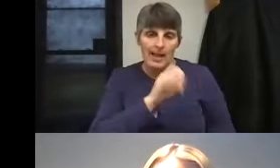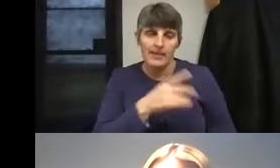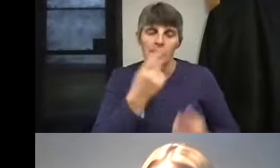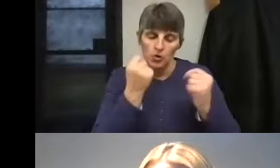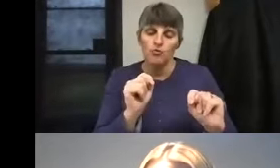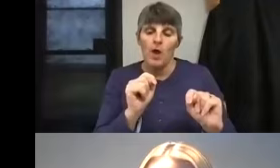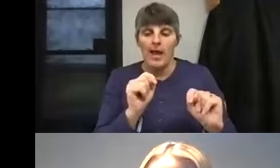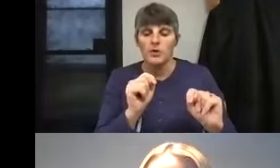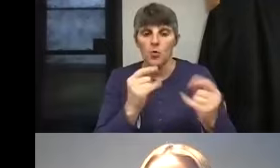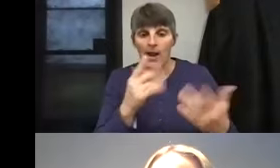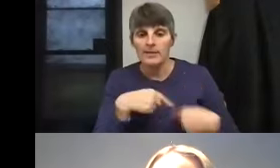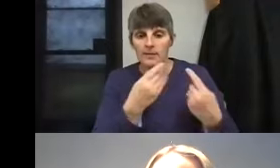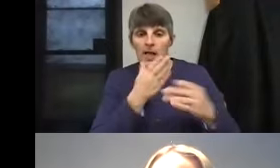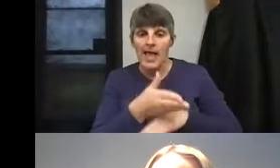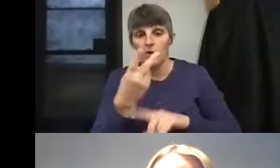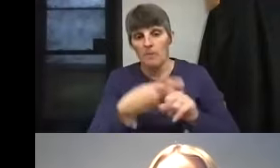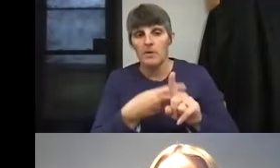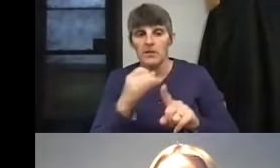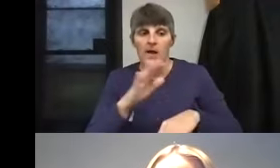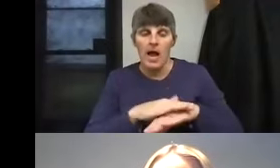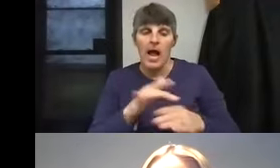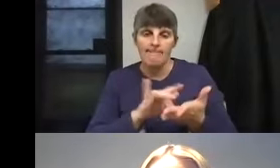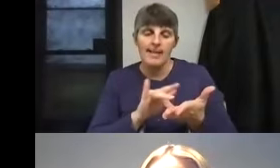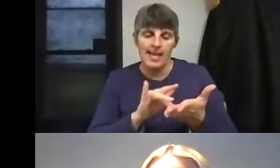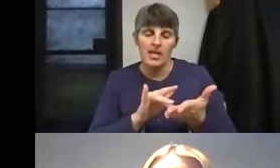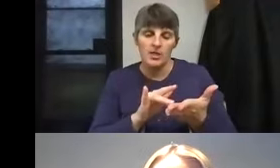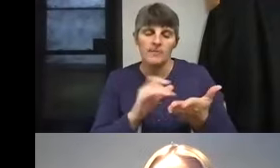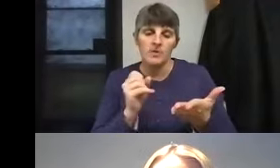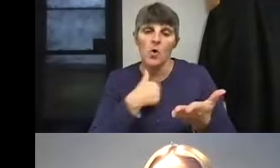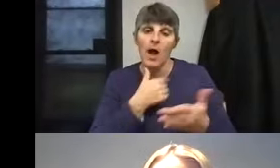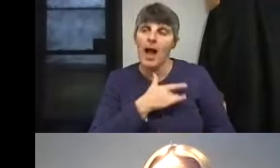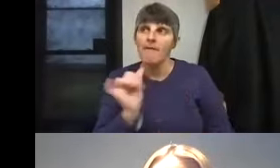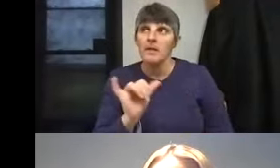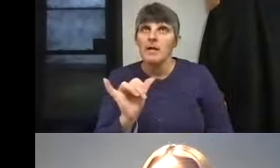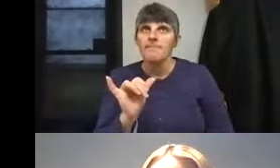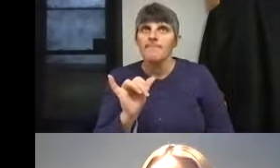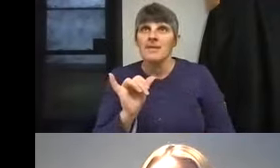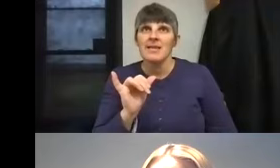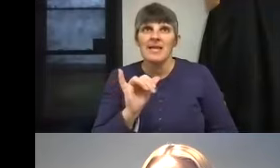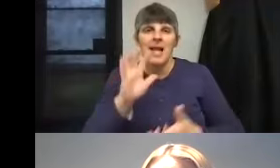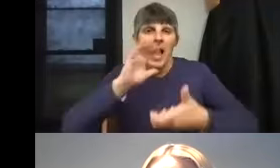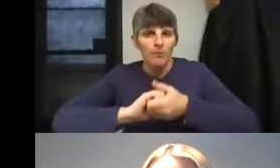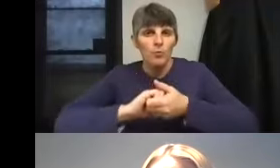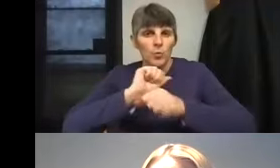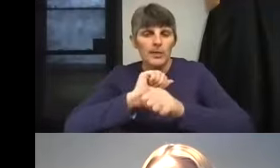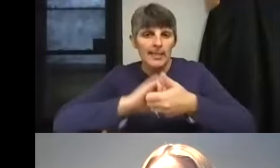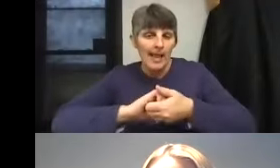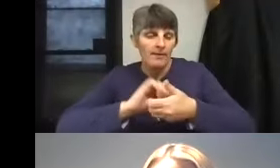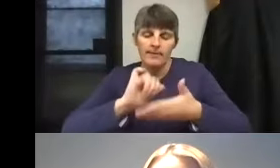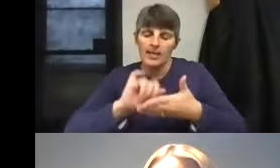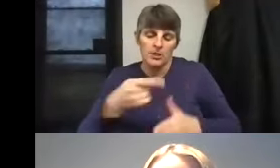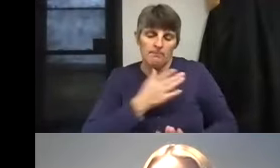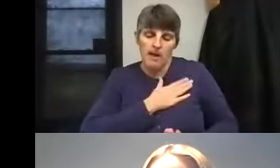to wait until after a couple months of him being on a medication. So I feel like it kind of works in hand. Just, that's just my own